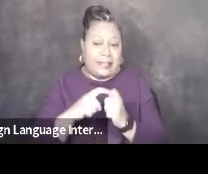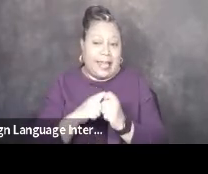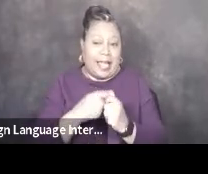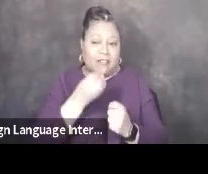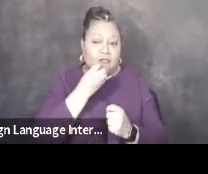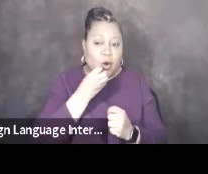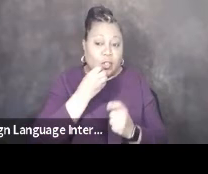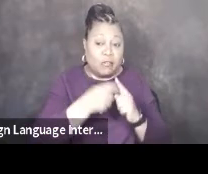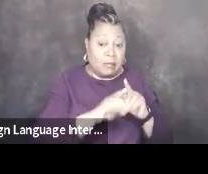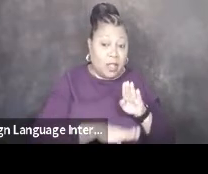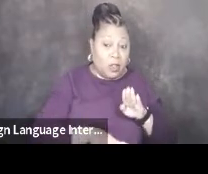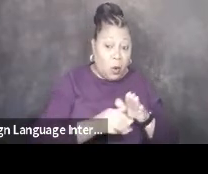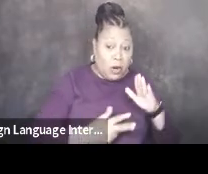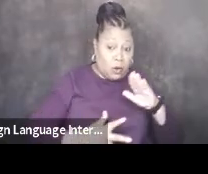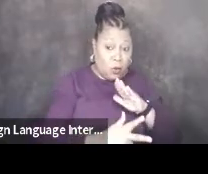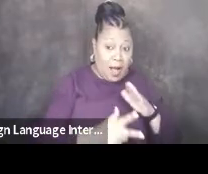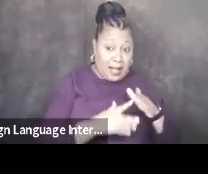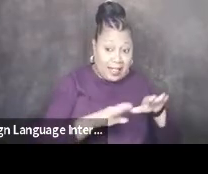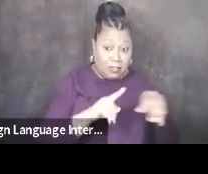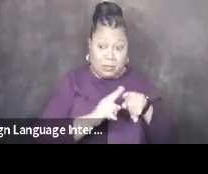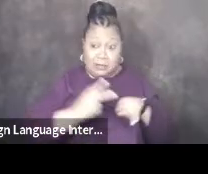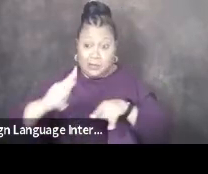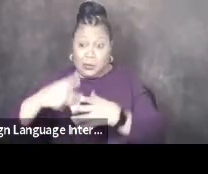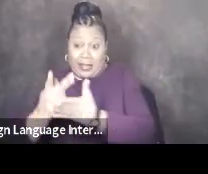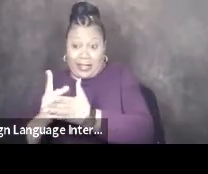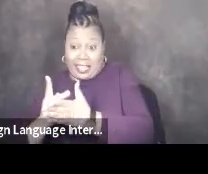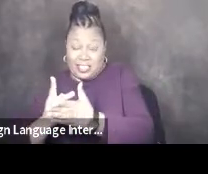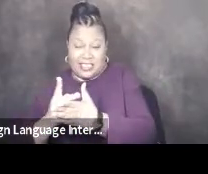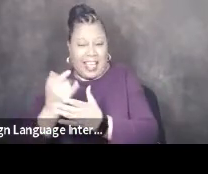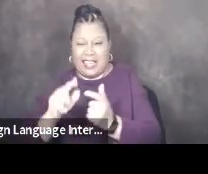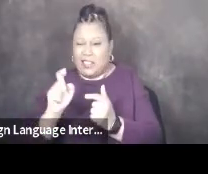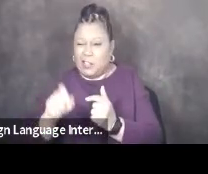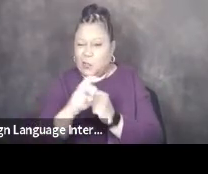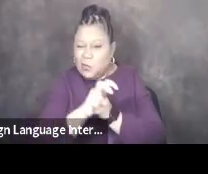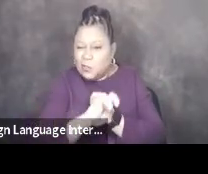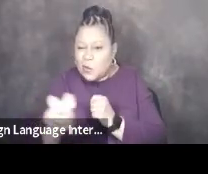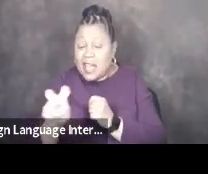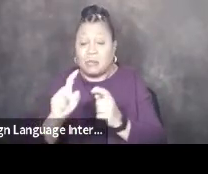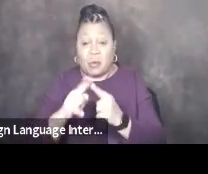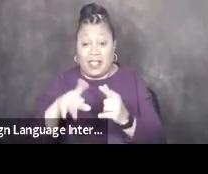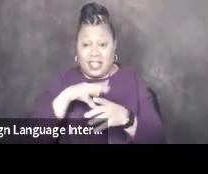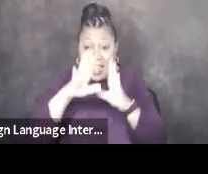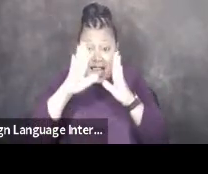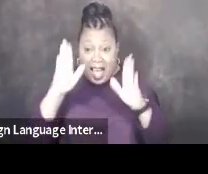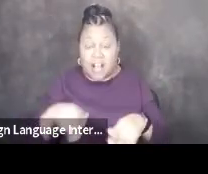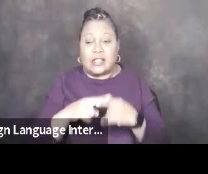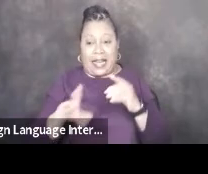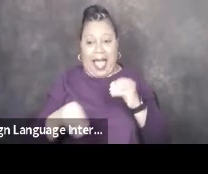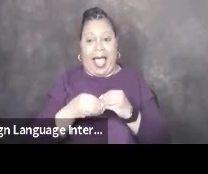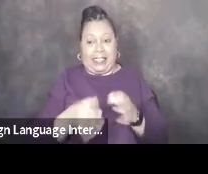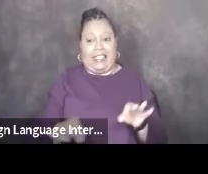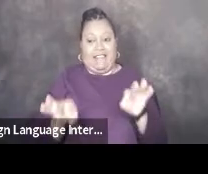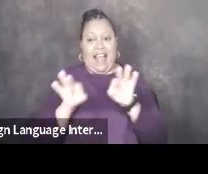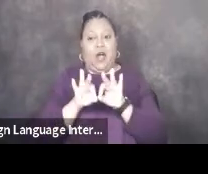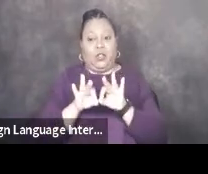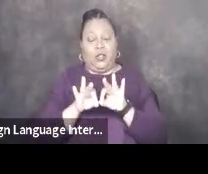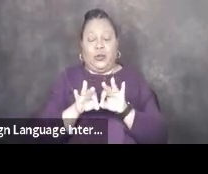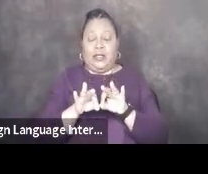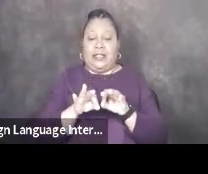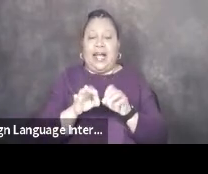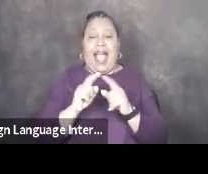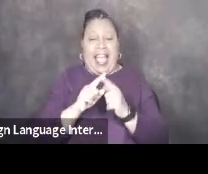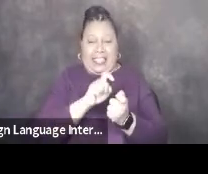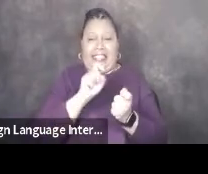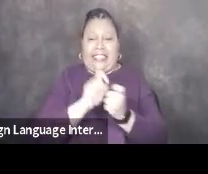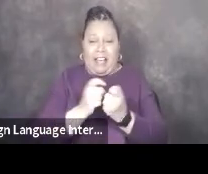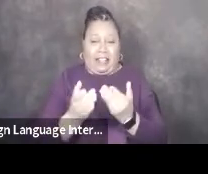groceries from your lower garage level to the kitchen, anything you need to transport within your house, it does add that value. And they're